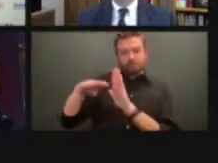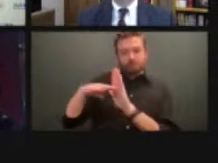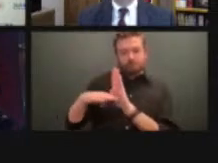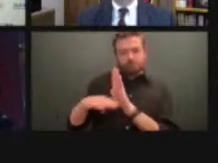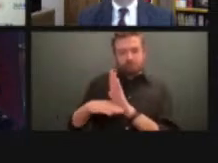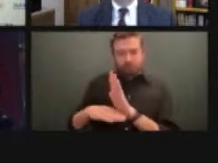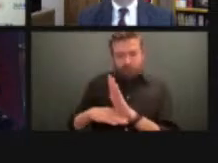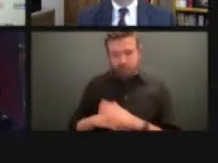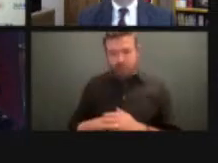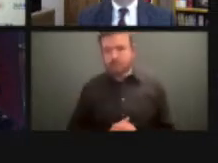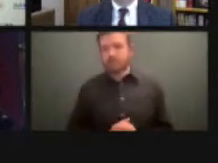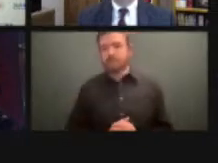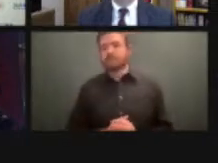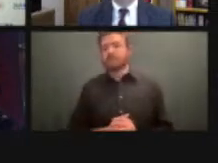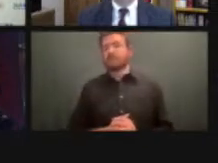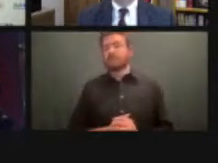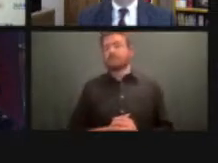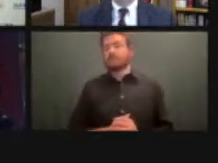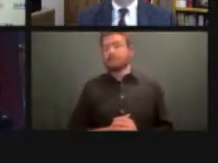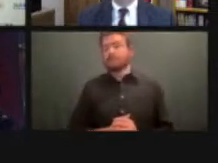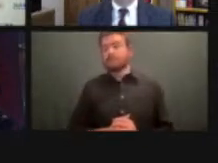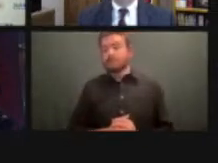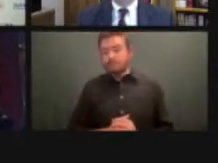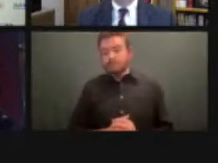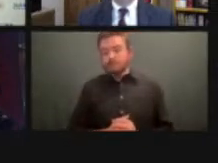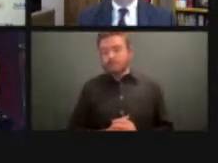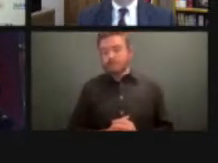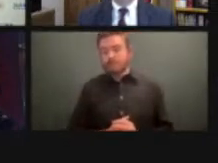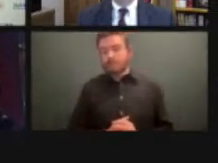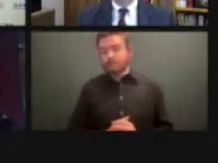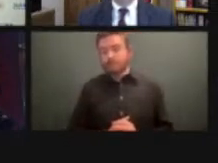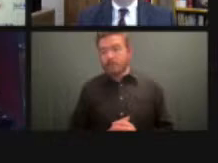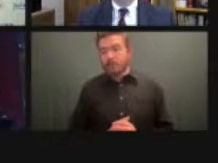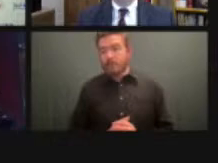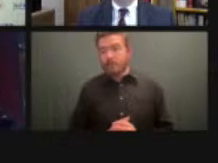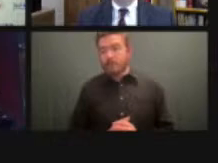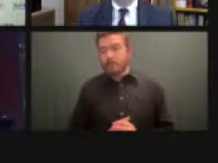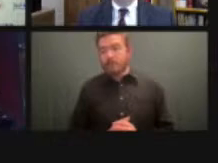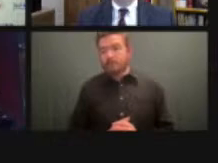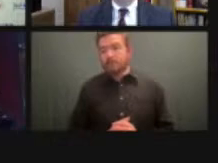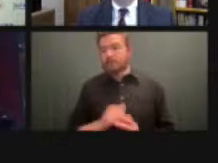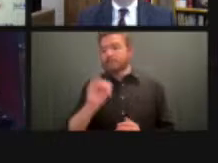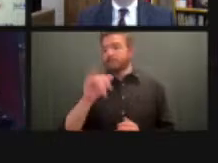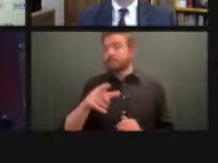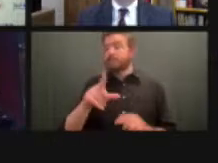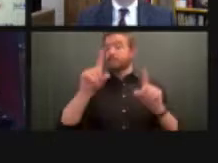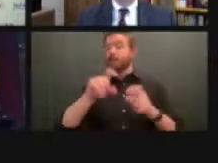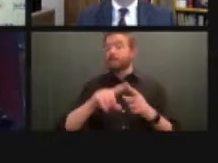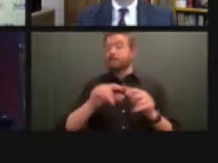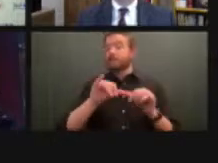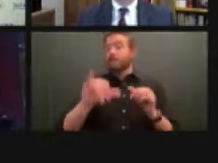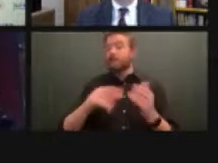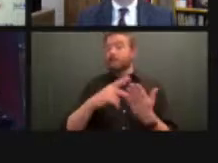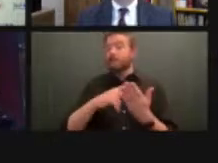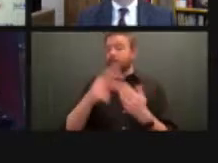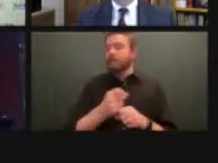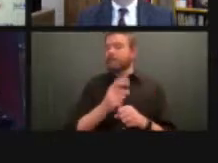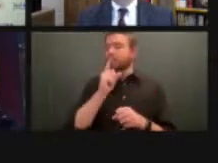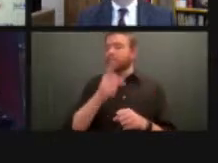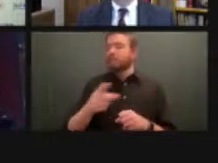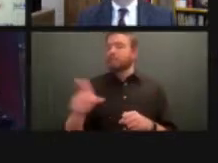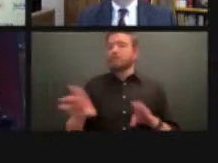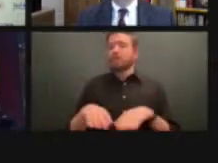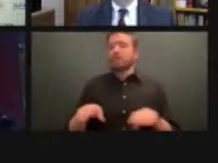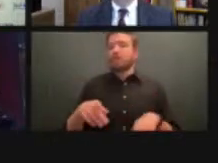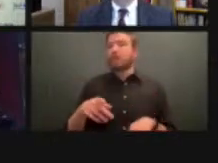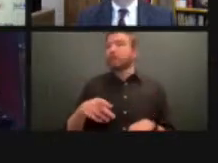our kids learning in their classrooms. But the bottom line remains that nothing is as vital as vaccination, and especially for teens who